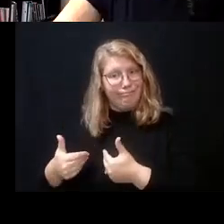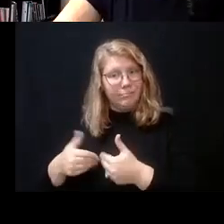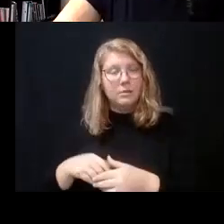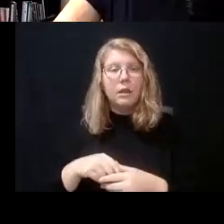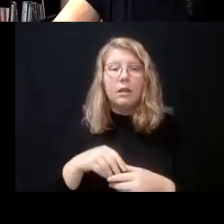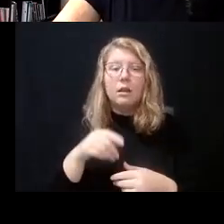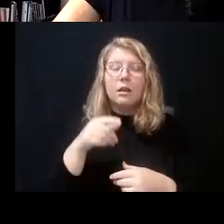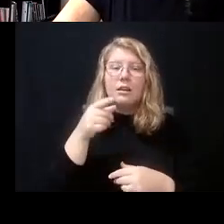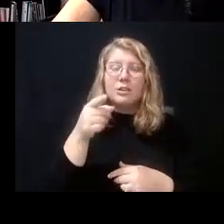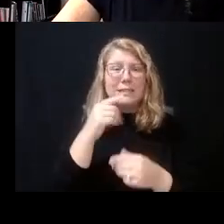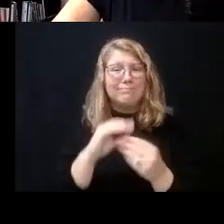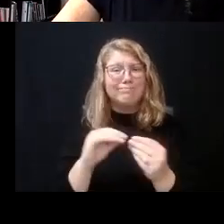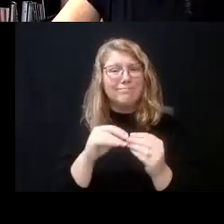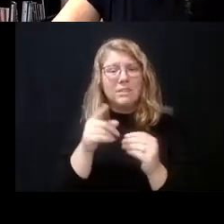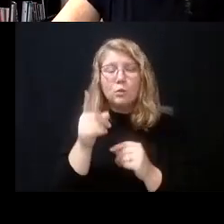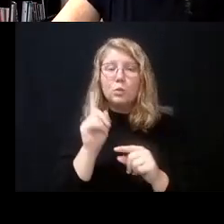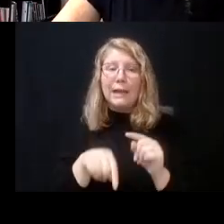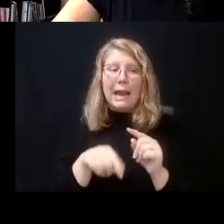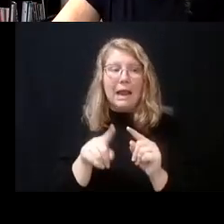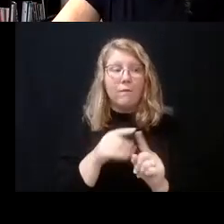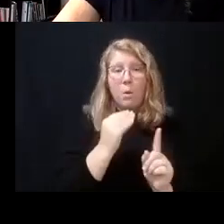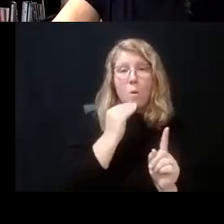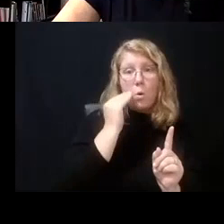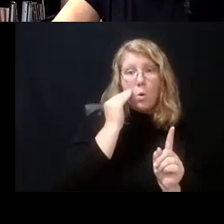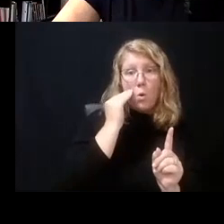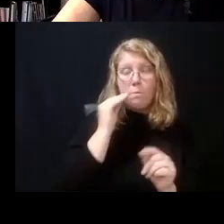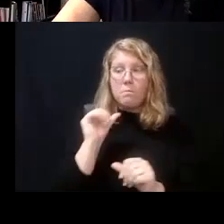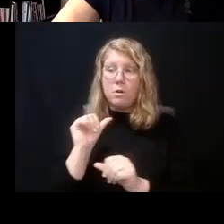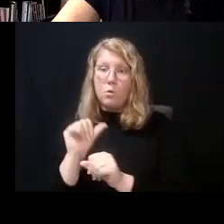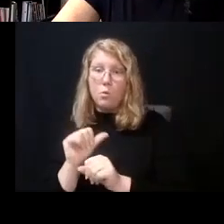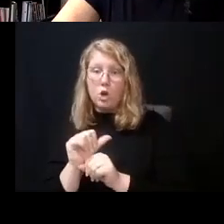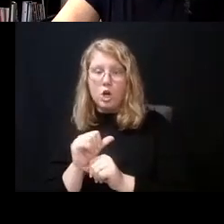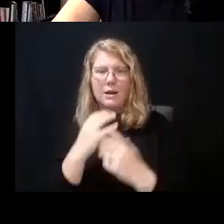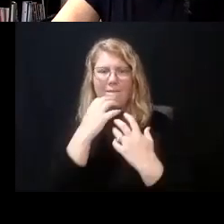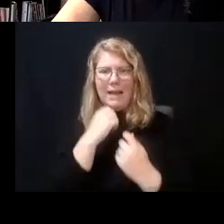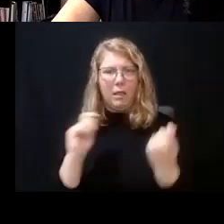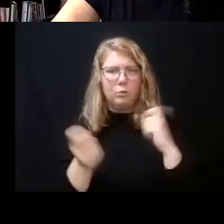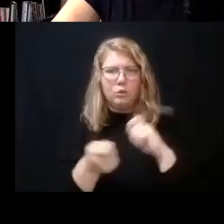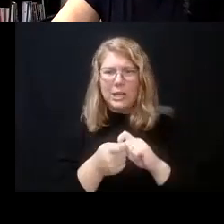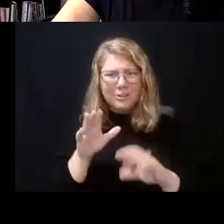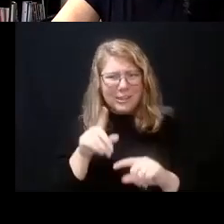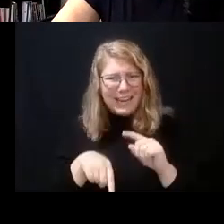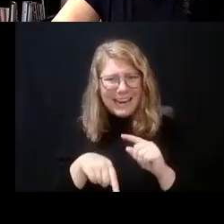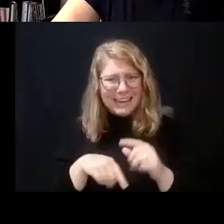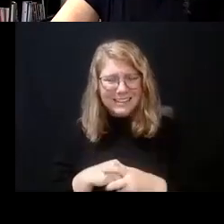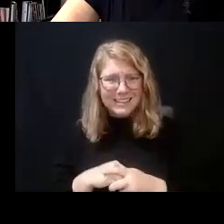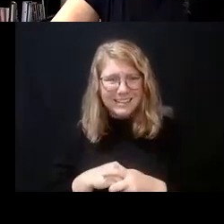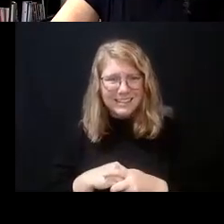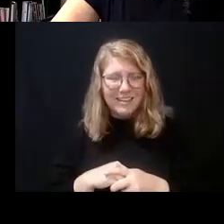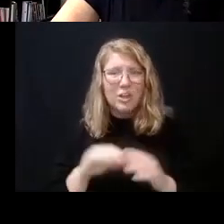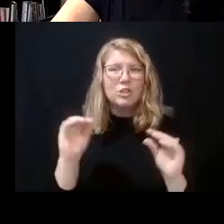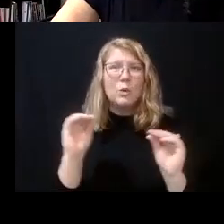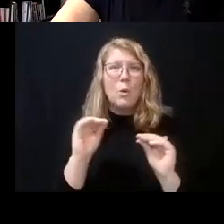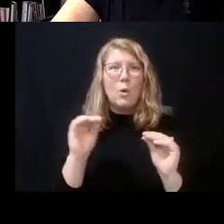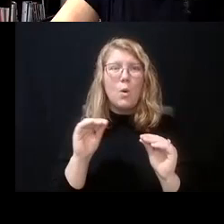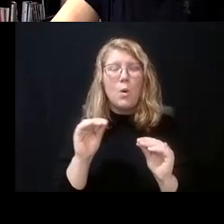you can't go from like home to work and switch your values. That really, there's not like that